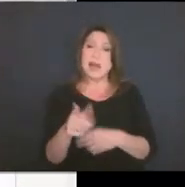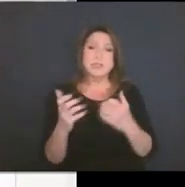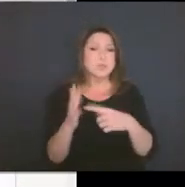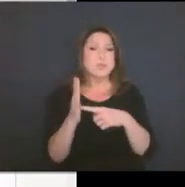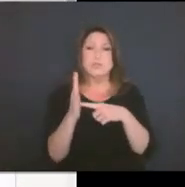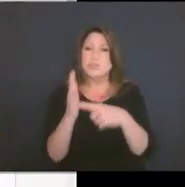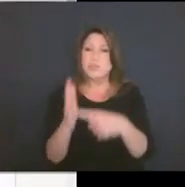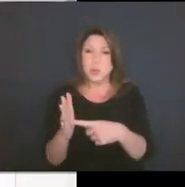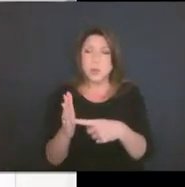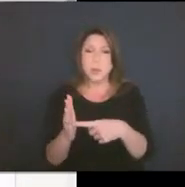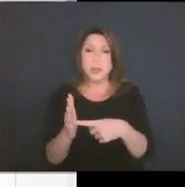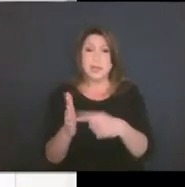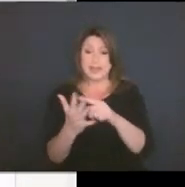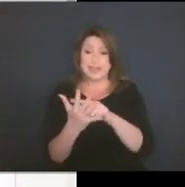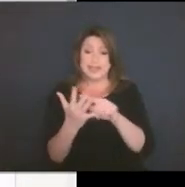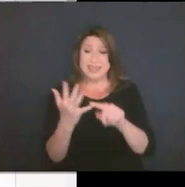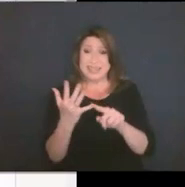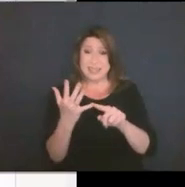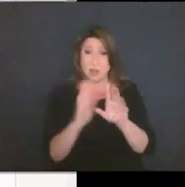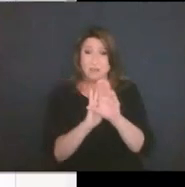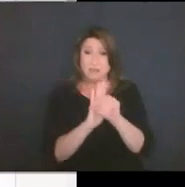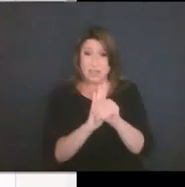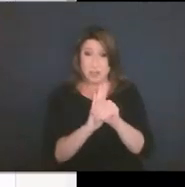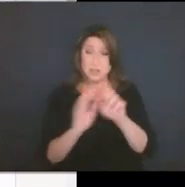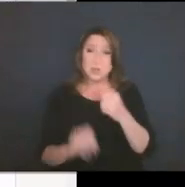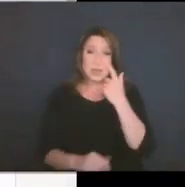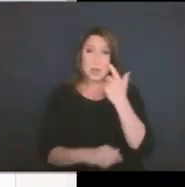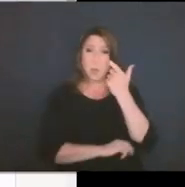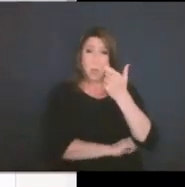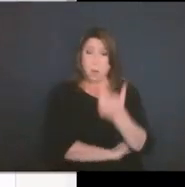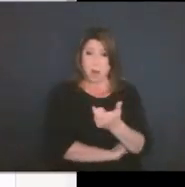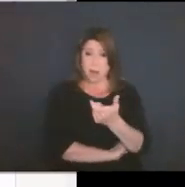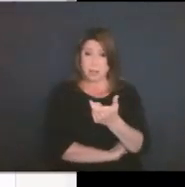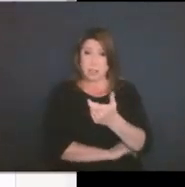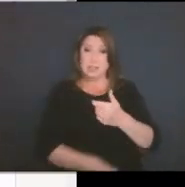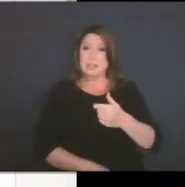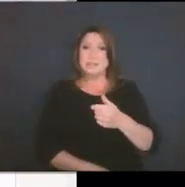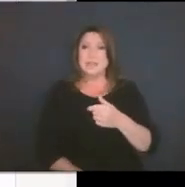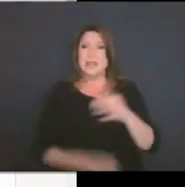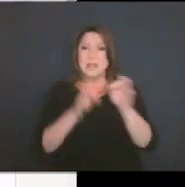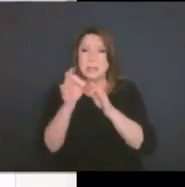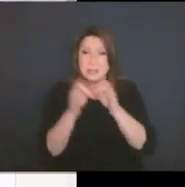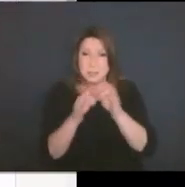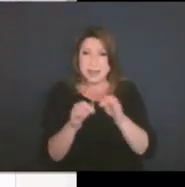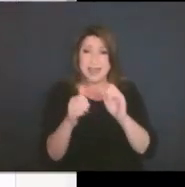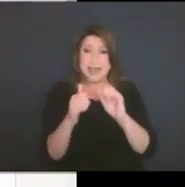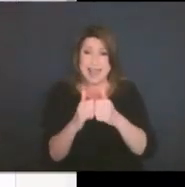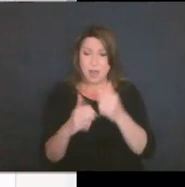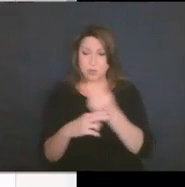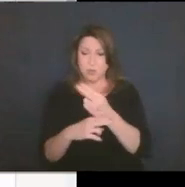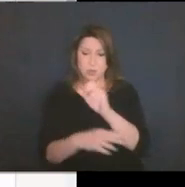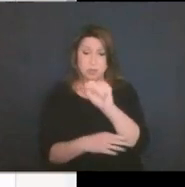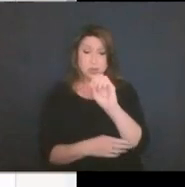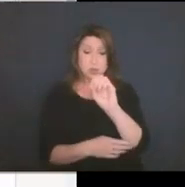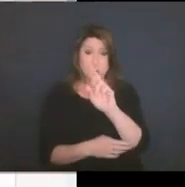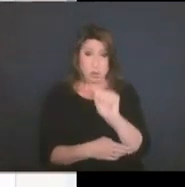show you that these are videos that you can watch about how to go about Sora, which is